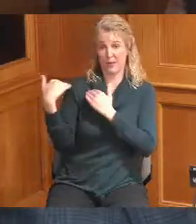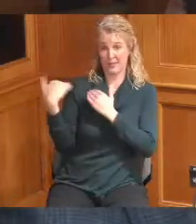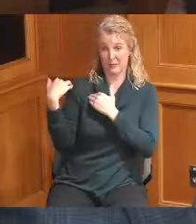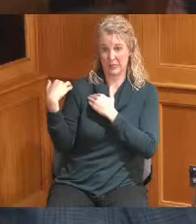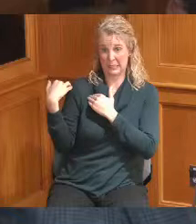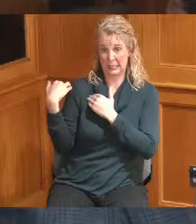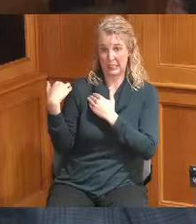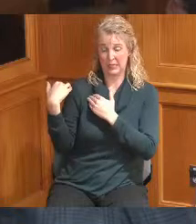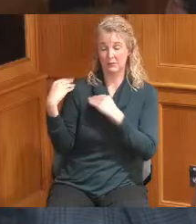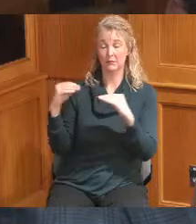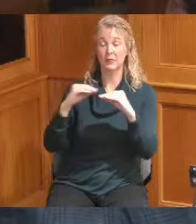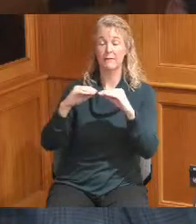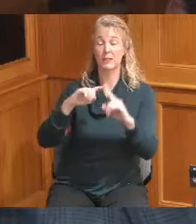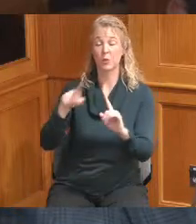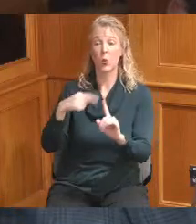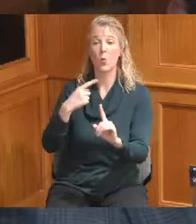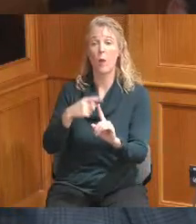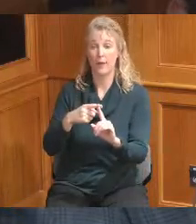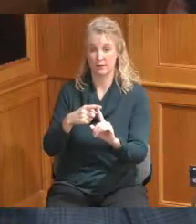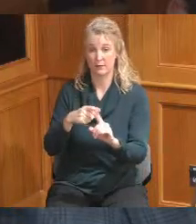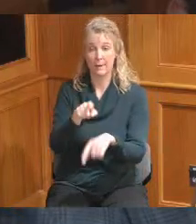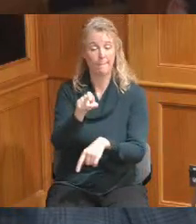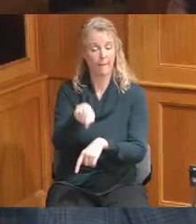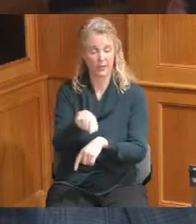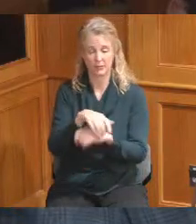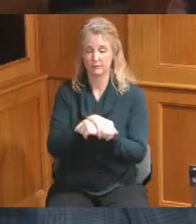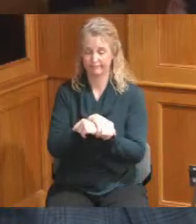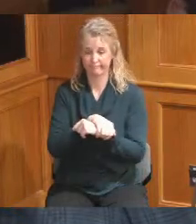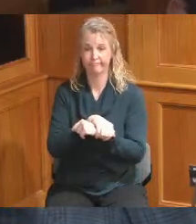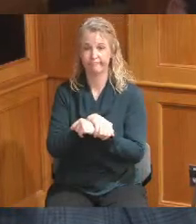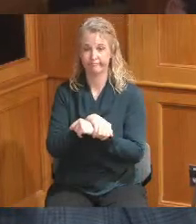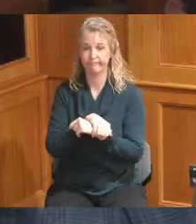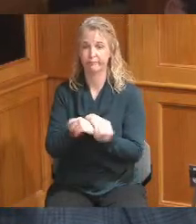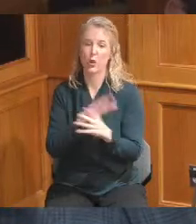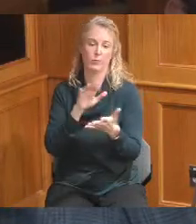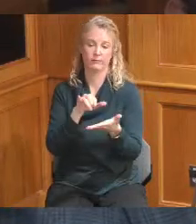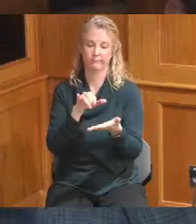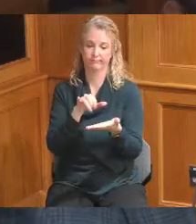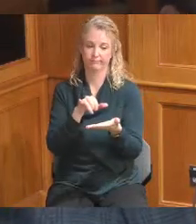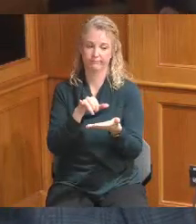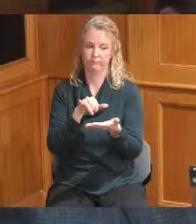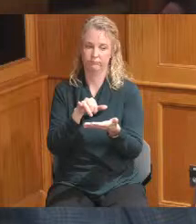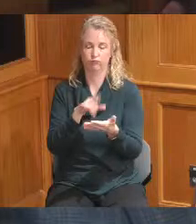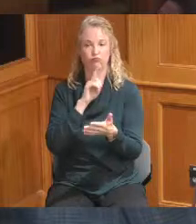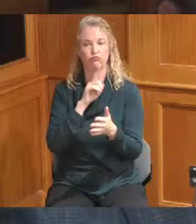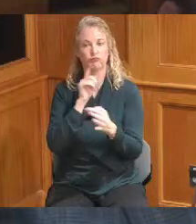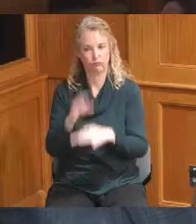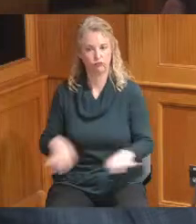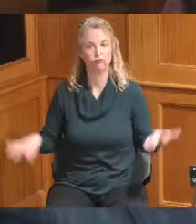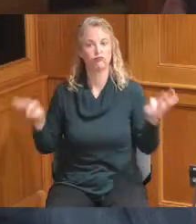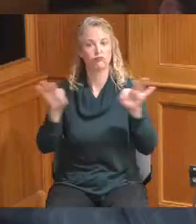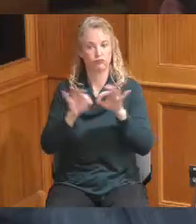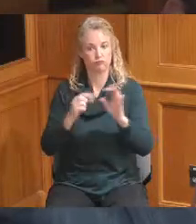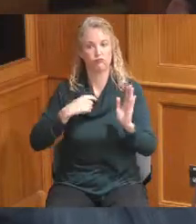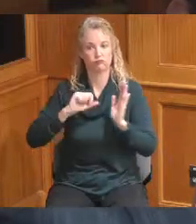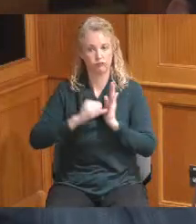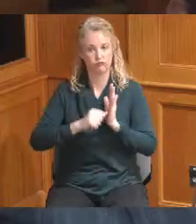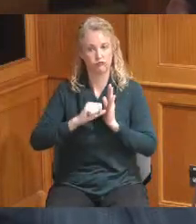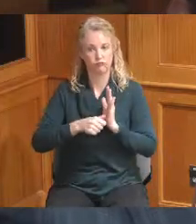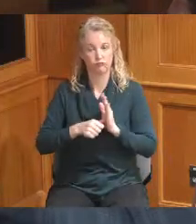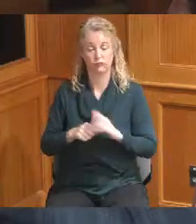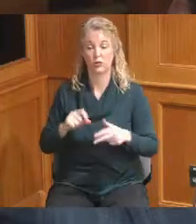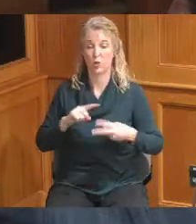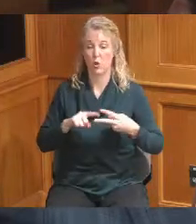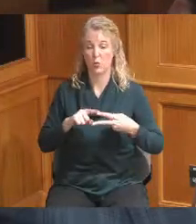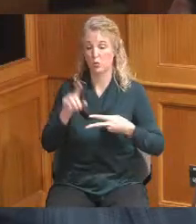they get filled? We've got to get that under control. So that's something that I wanted to make sure that I brought out. The Duke